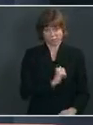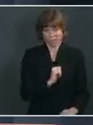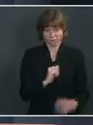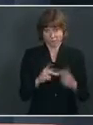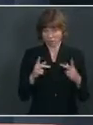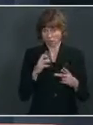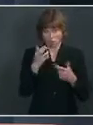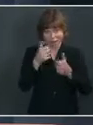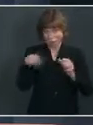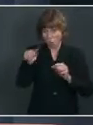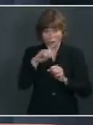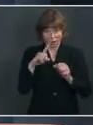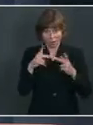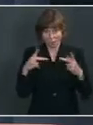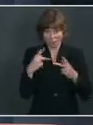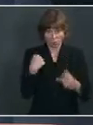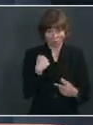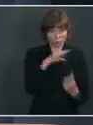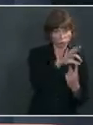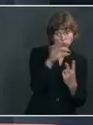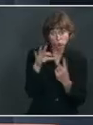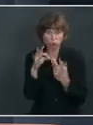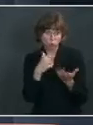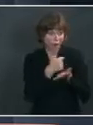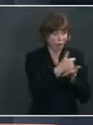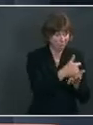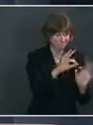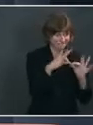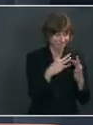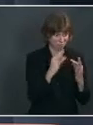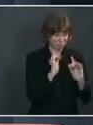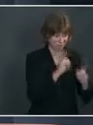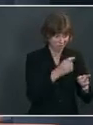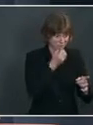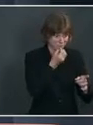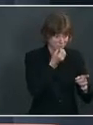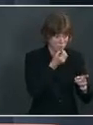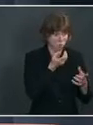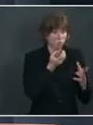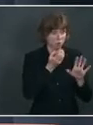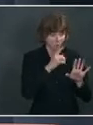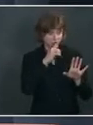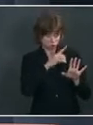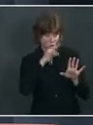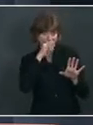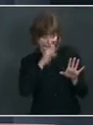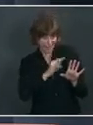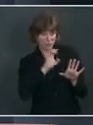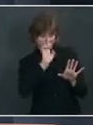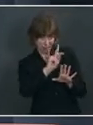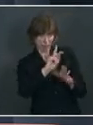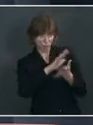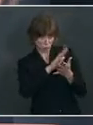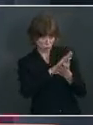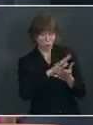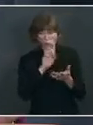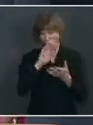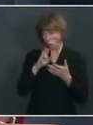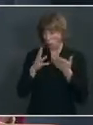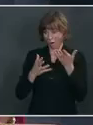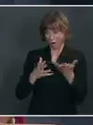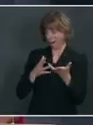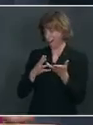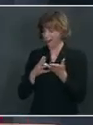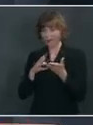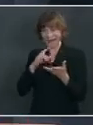place where we're choosing between helping families to put food on the table and making sure kids get back to school, or making sure